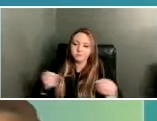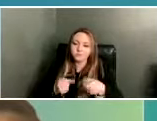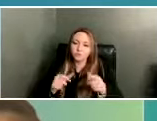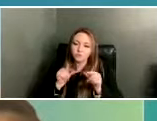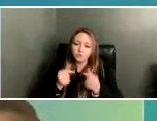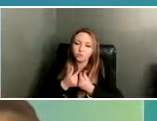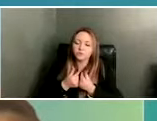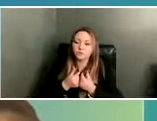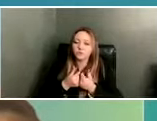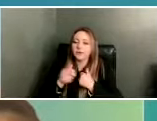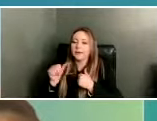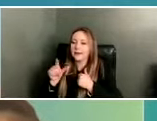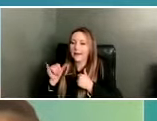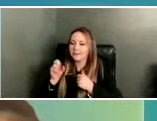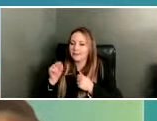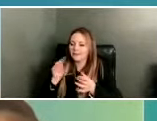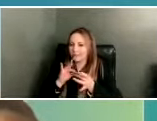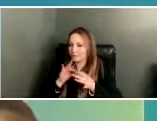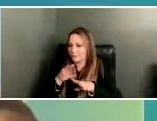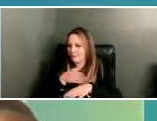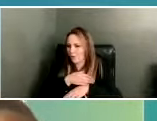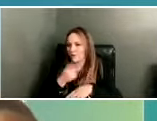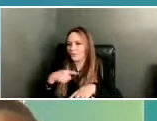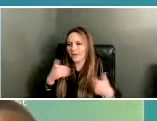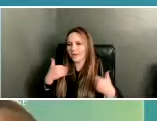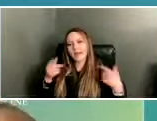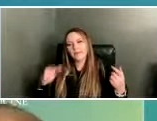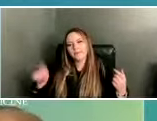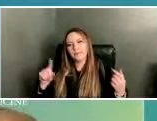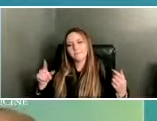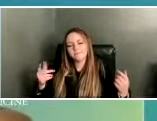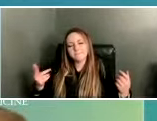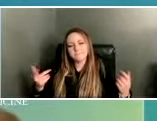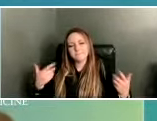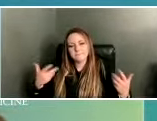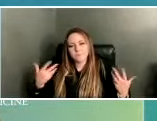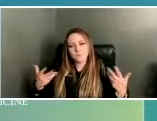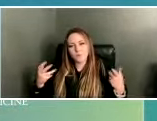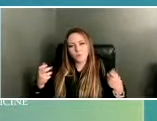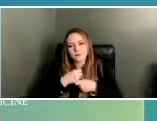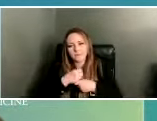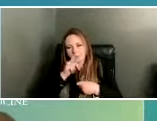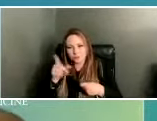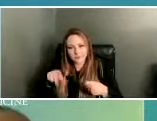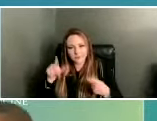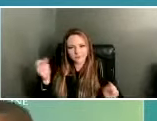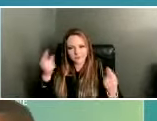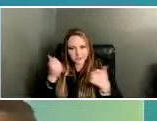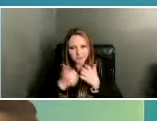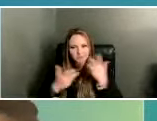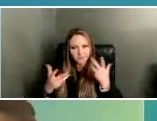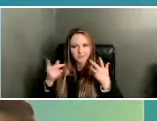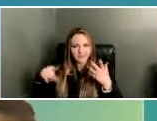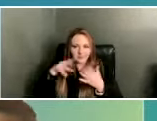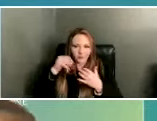as Allyson mentioned before, we have them we make sure that they're understanding everything that